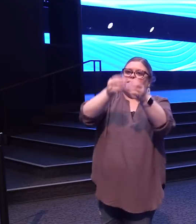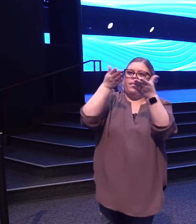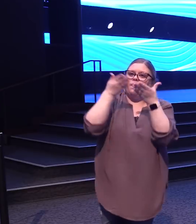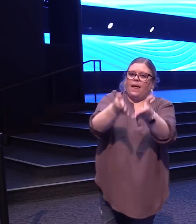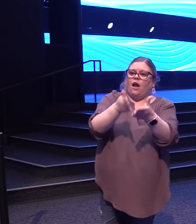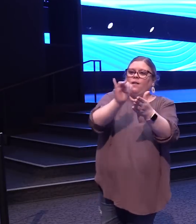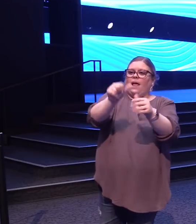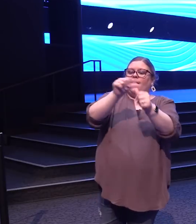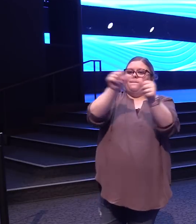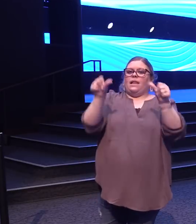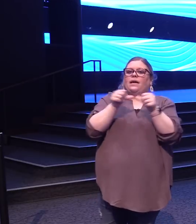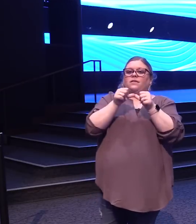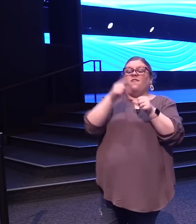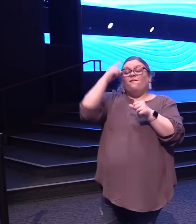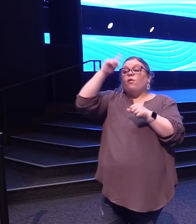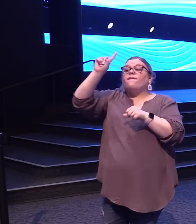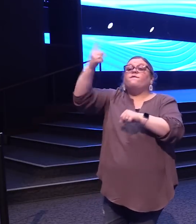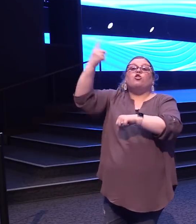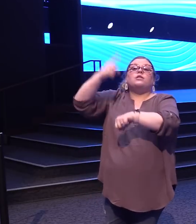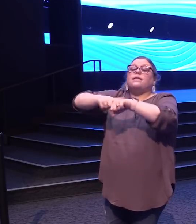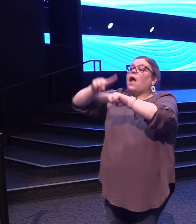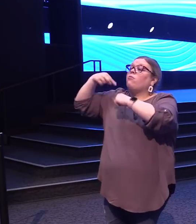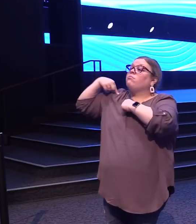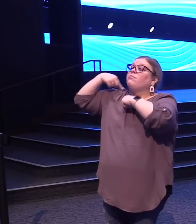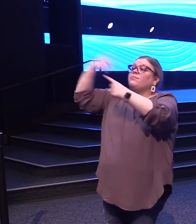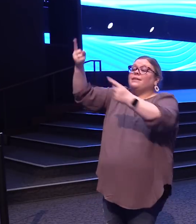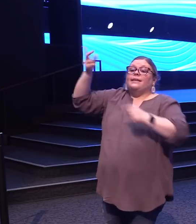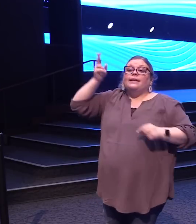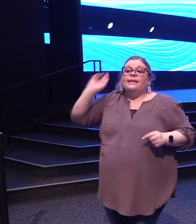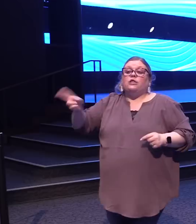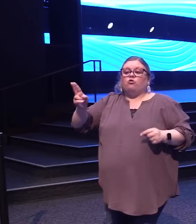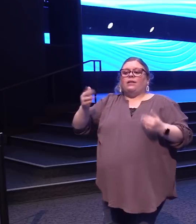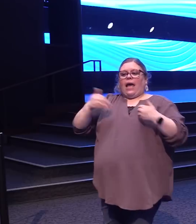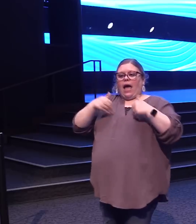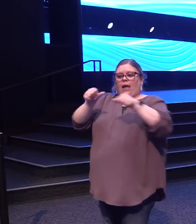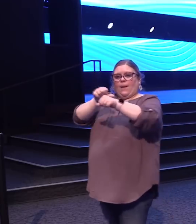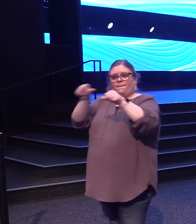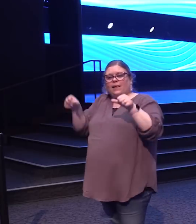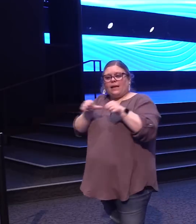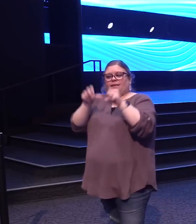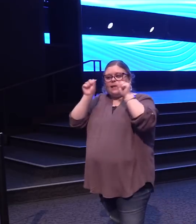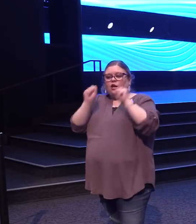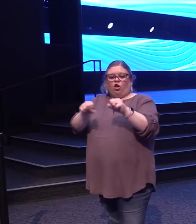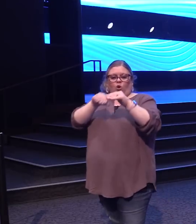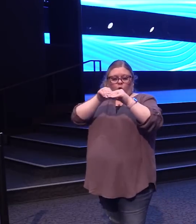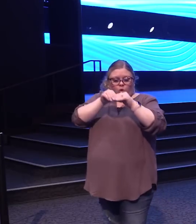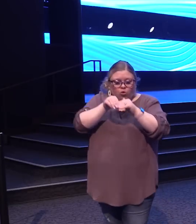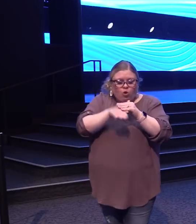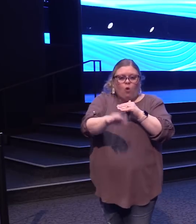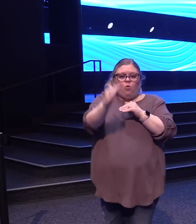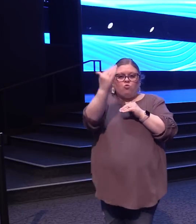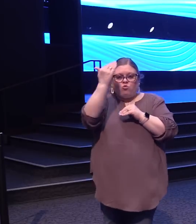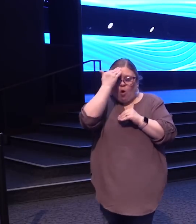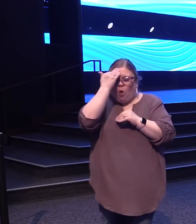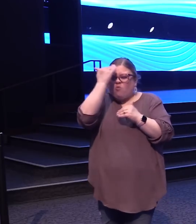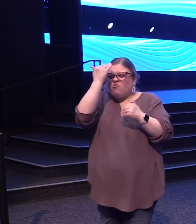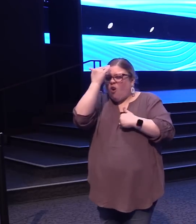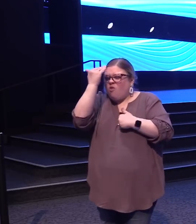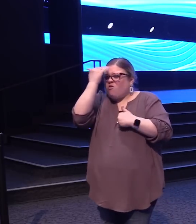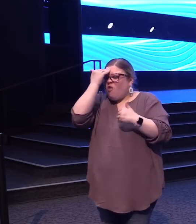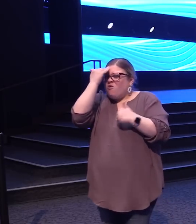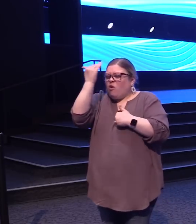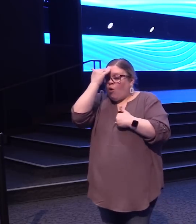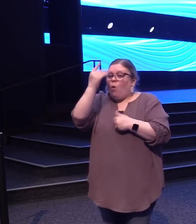attached to this place. For the first time in history, they had a place to which they could go and know that they know that they know